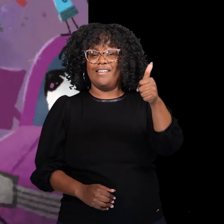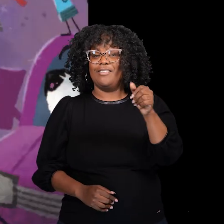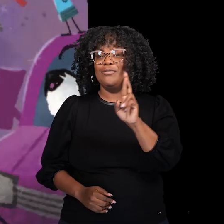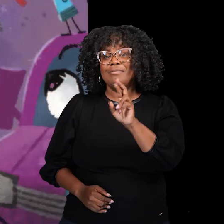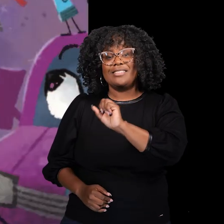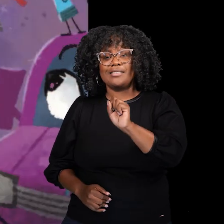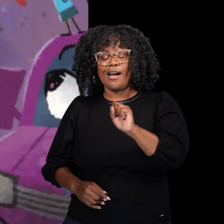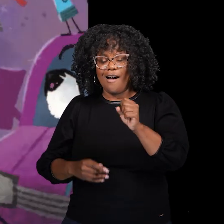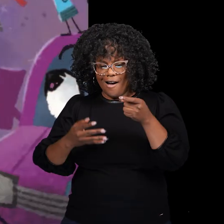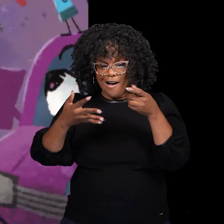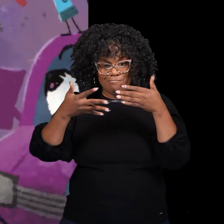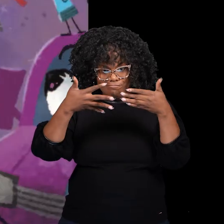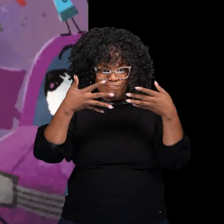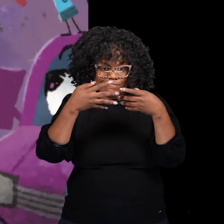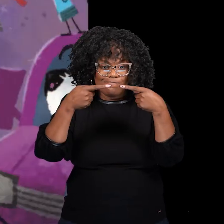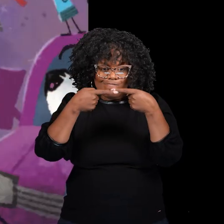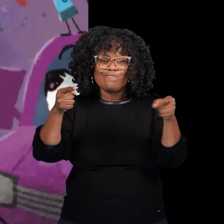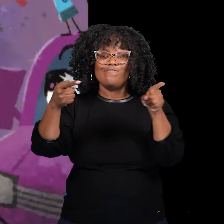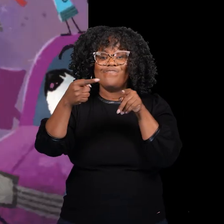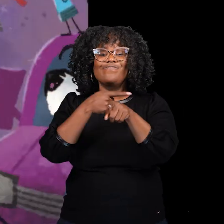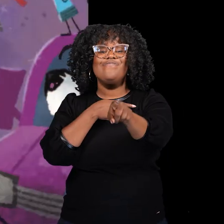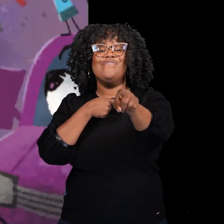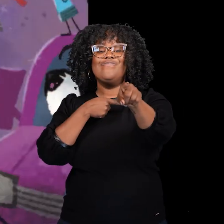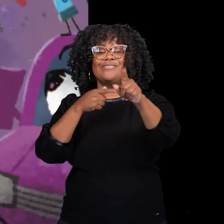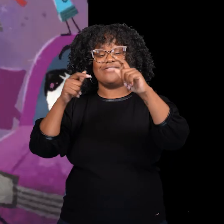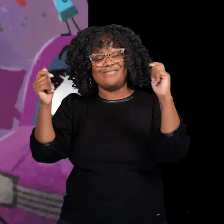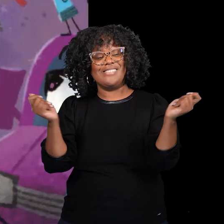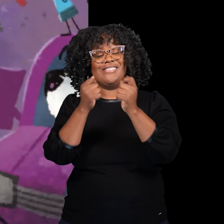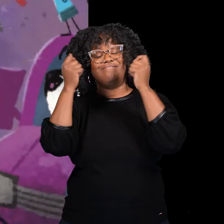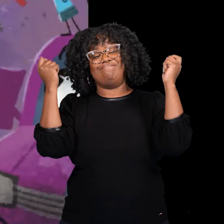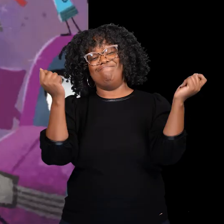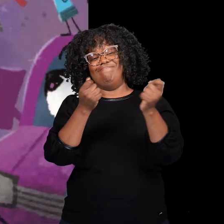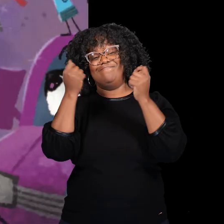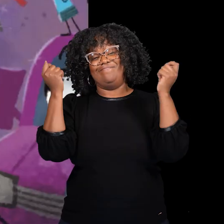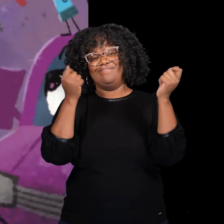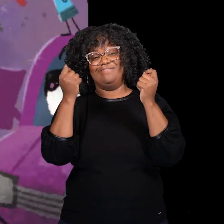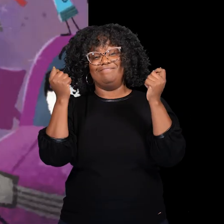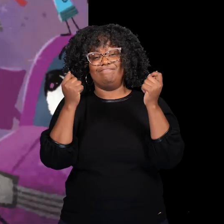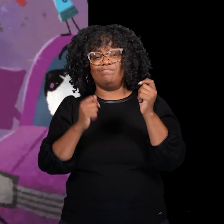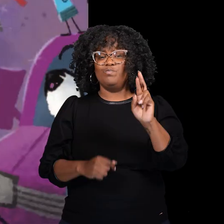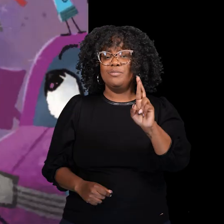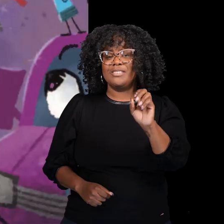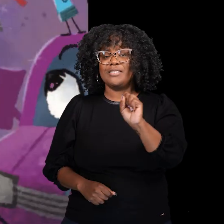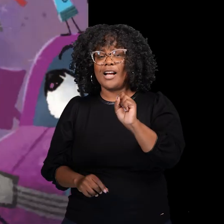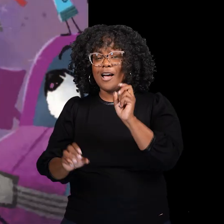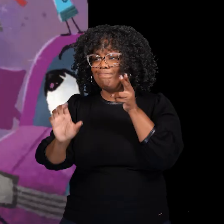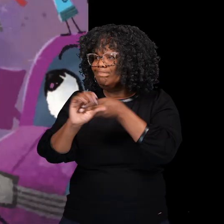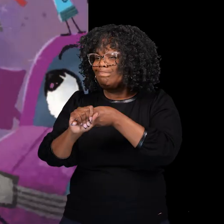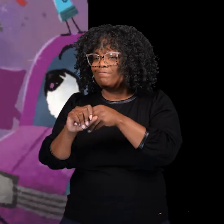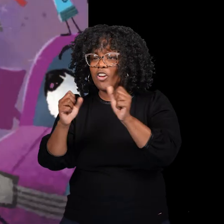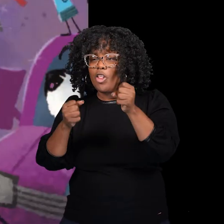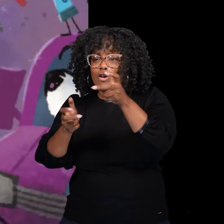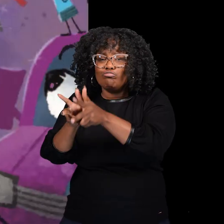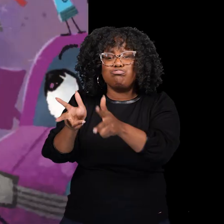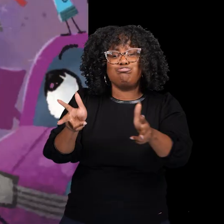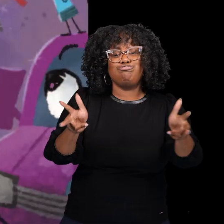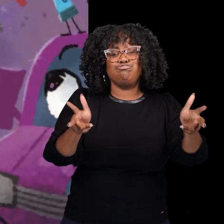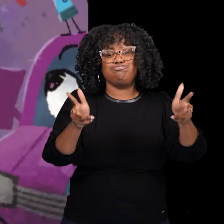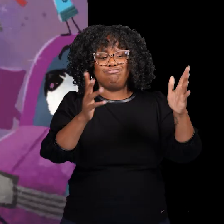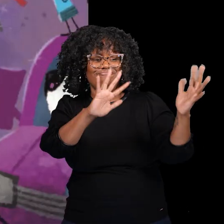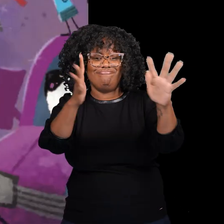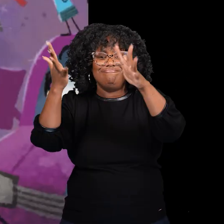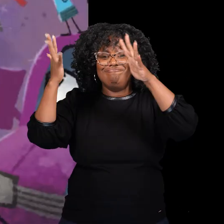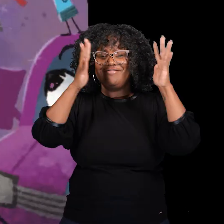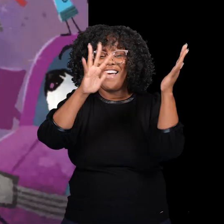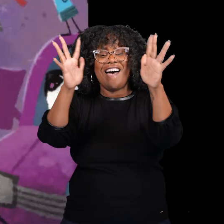10. Ruby and Scout cross the finish line to celebrate the end of the rally. Ruby and Scout join the gang of trucks